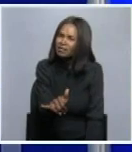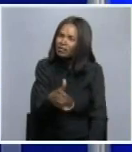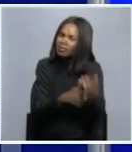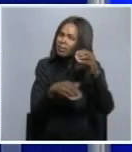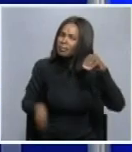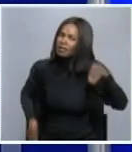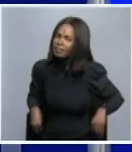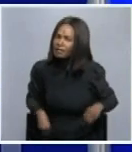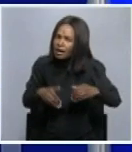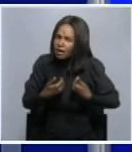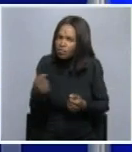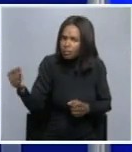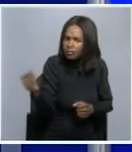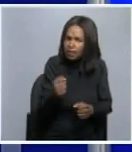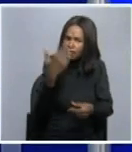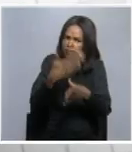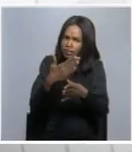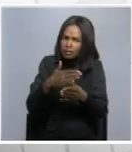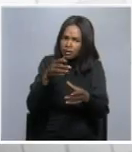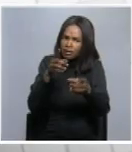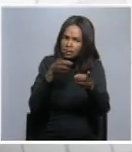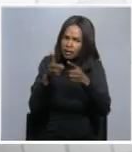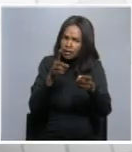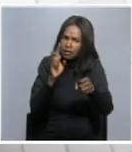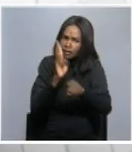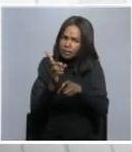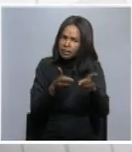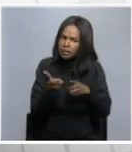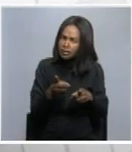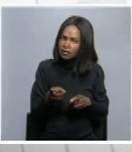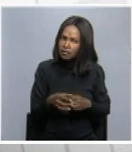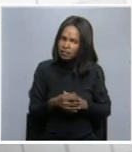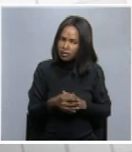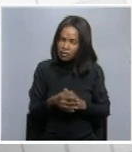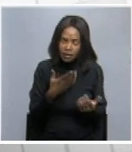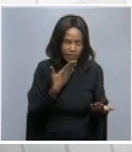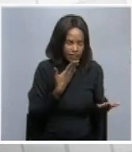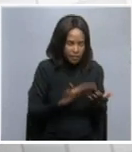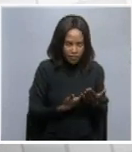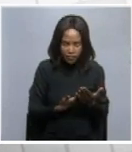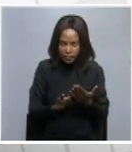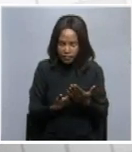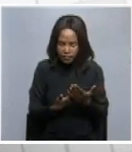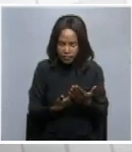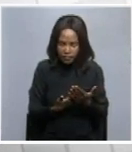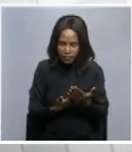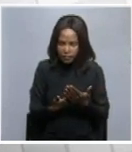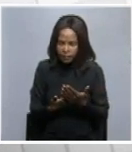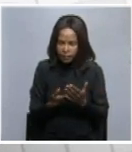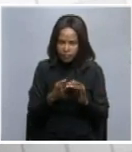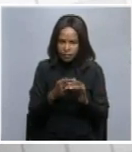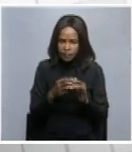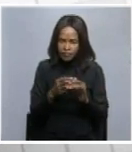Anti-Corruption Commission? Thank you very much, Ndishishi, for having me, and thanks to the viewers. As we all know